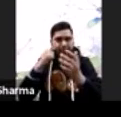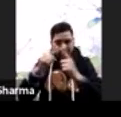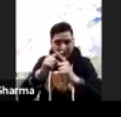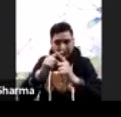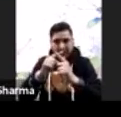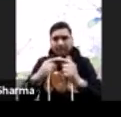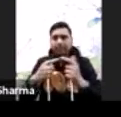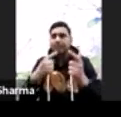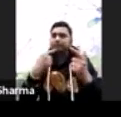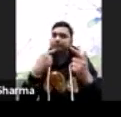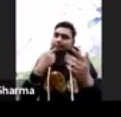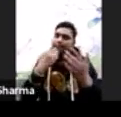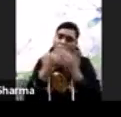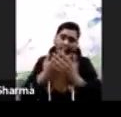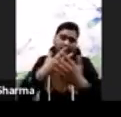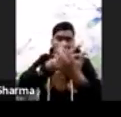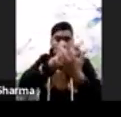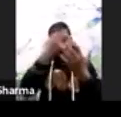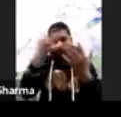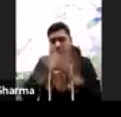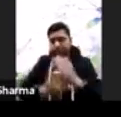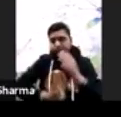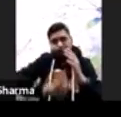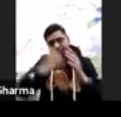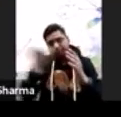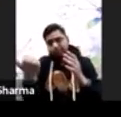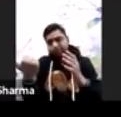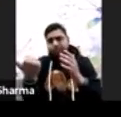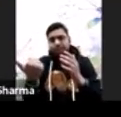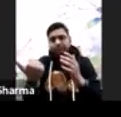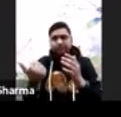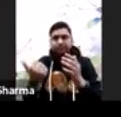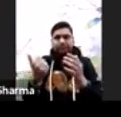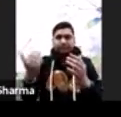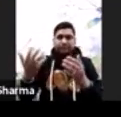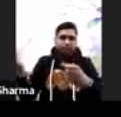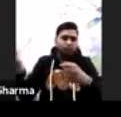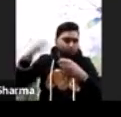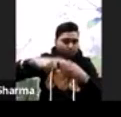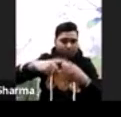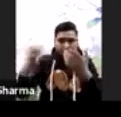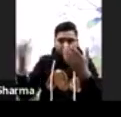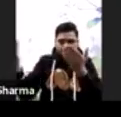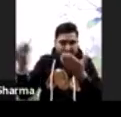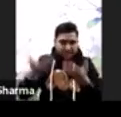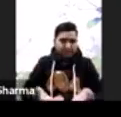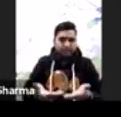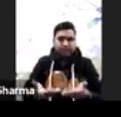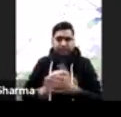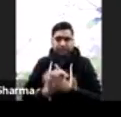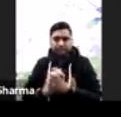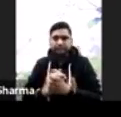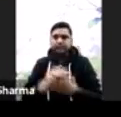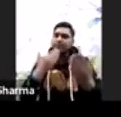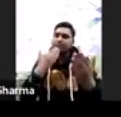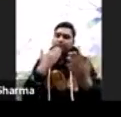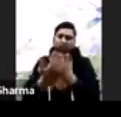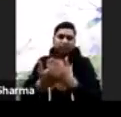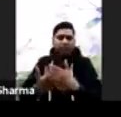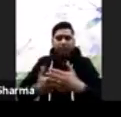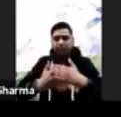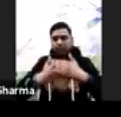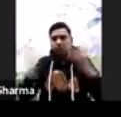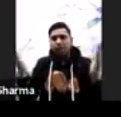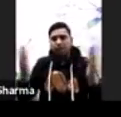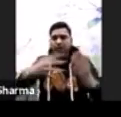vote of thanks to all the leaders who have joined us to grace this momentous occasion. A big thank you to each and every one of